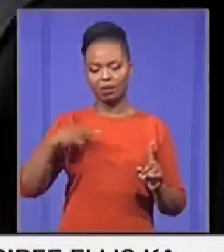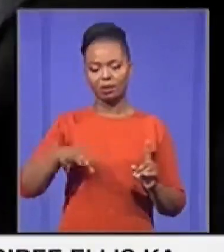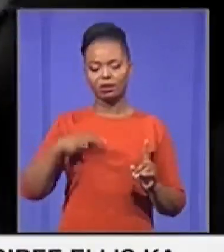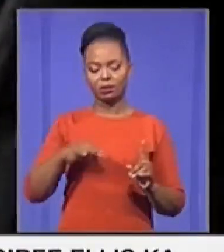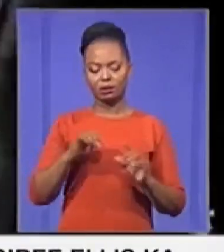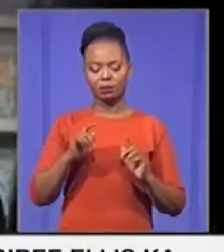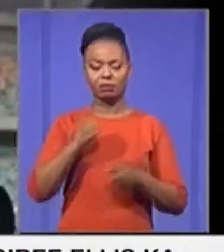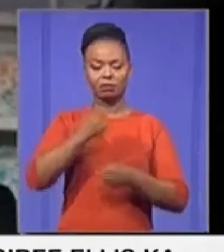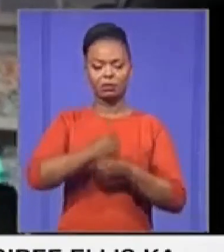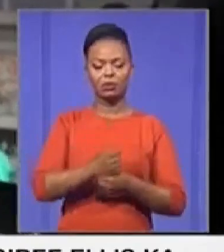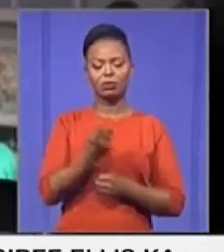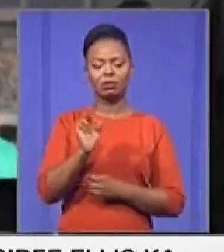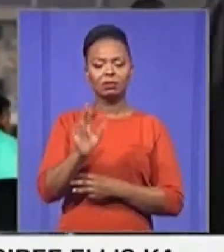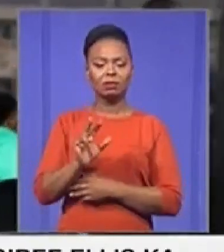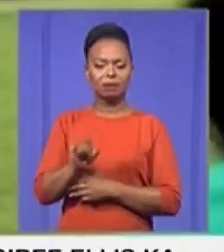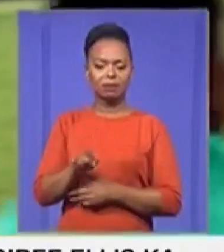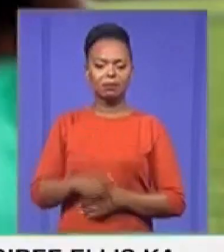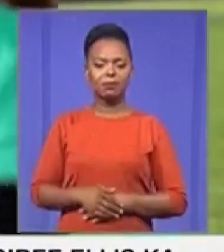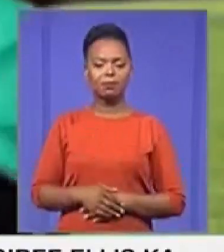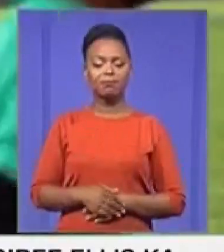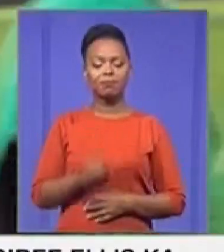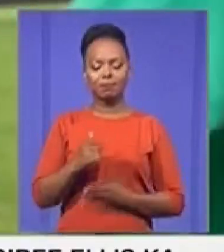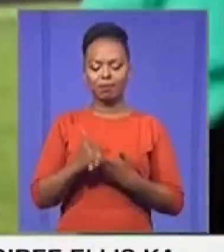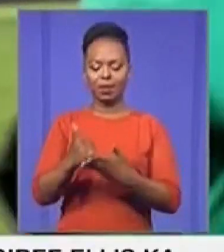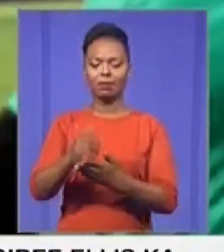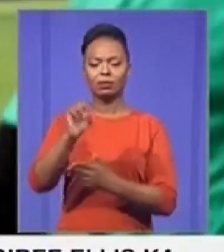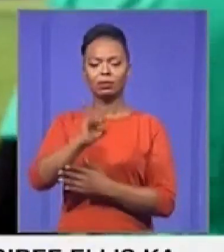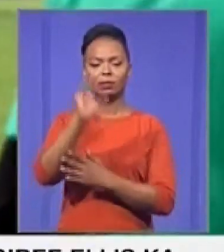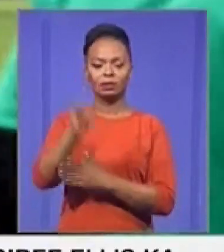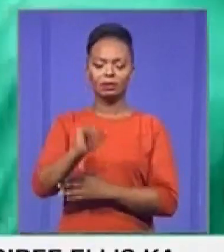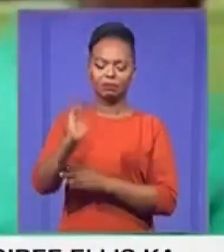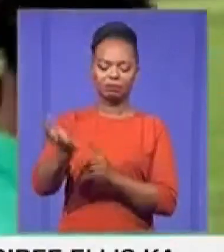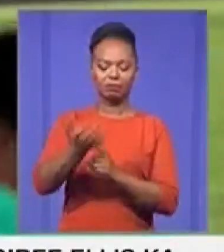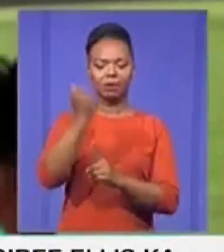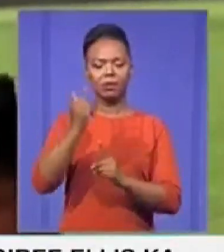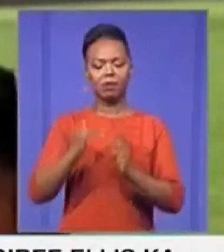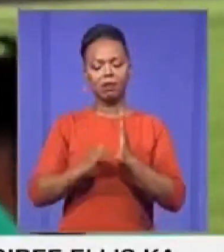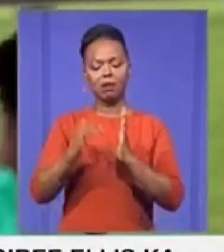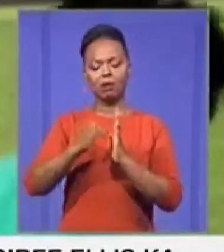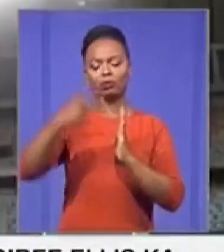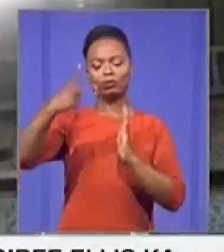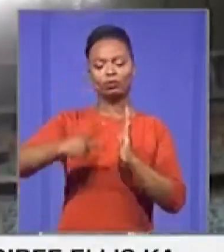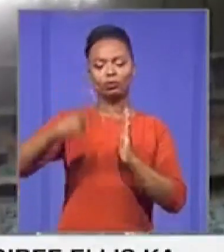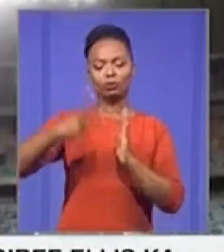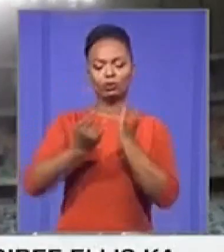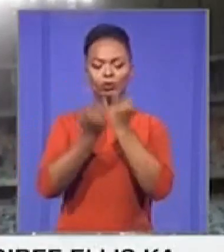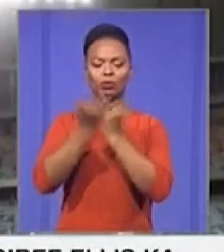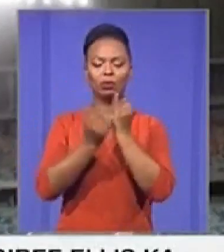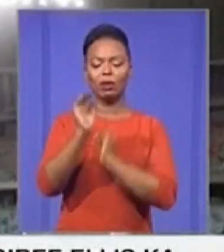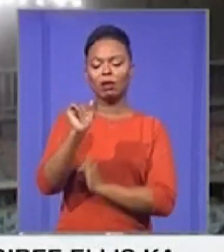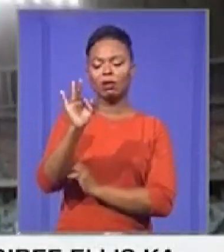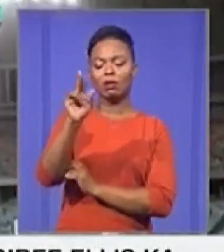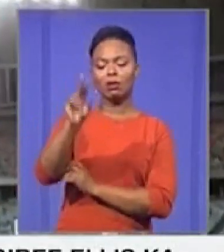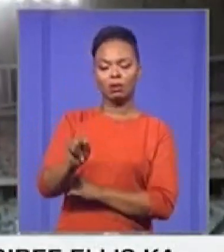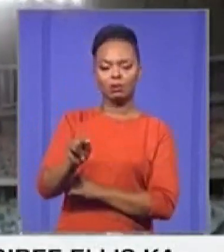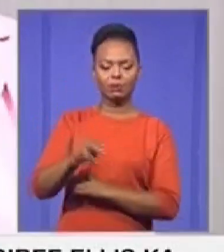wa 2018 gomme a thuša Afrika Borwa go tšea maemo a bobedi tournamenteng ya